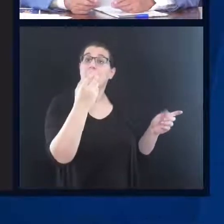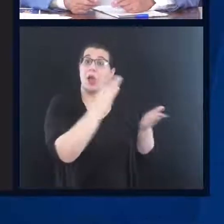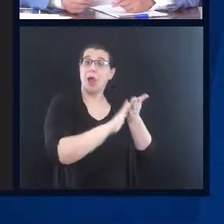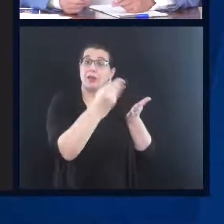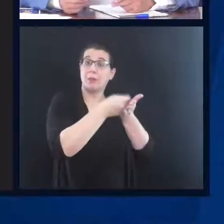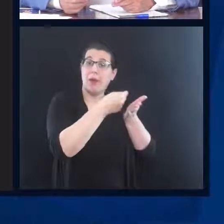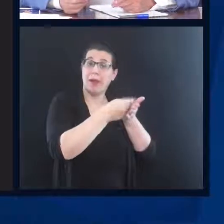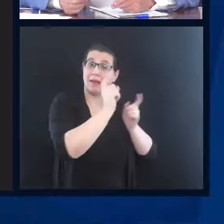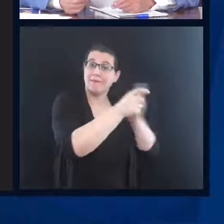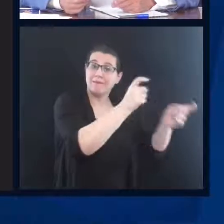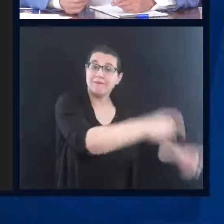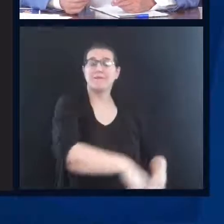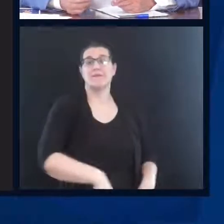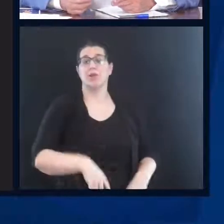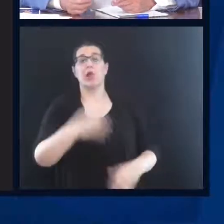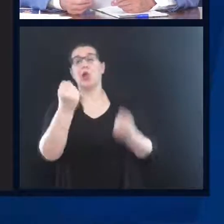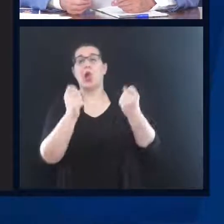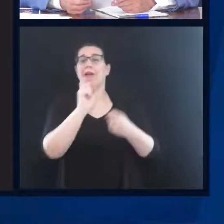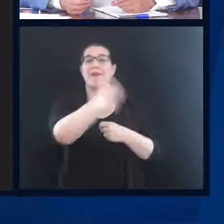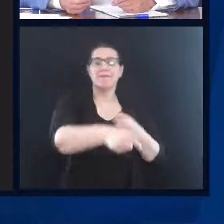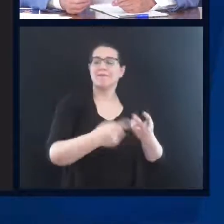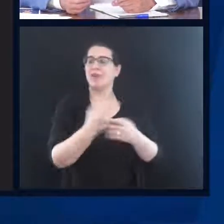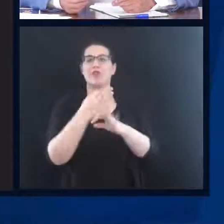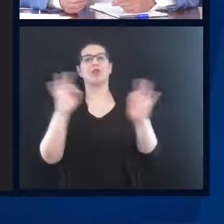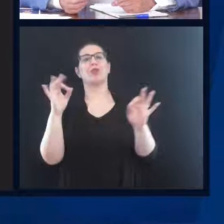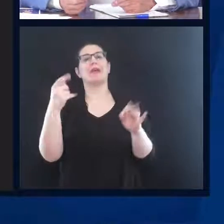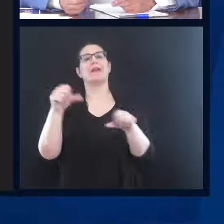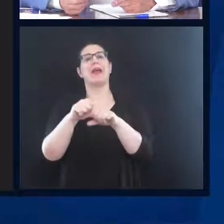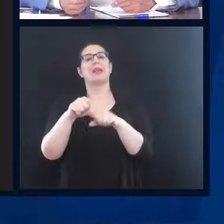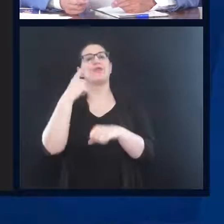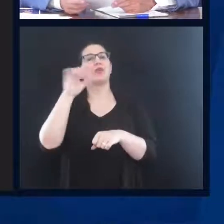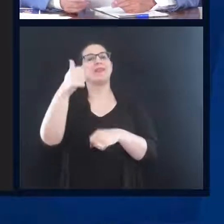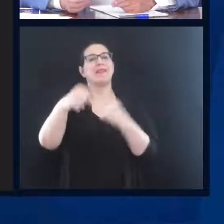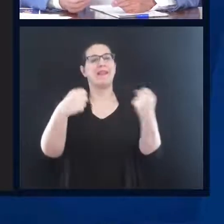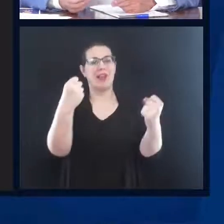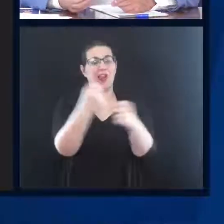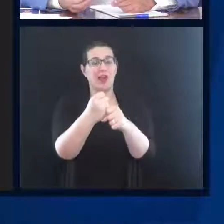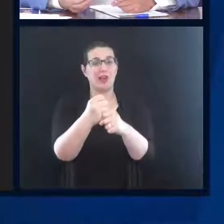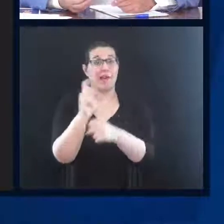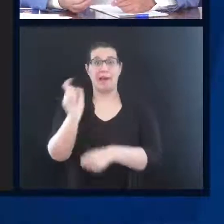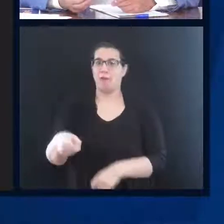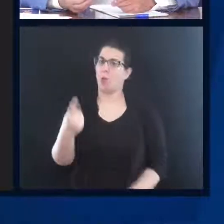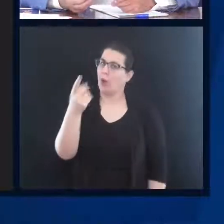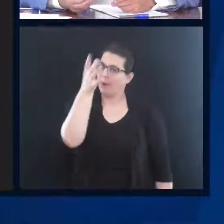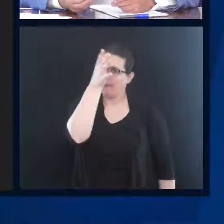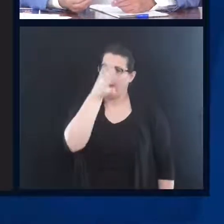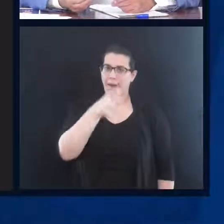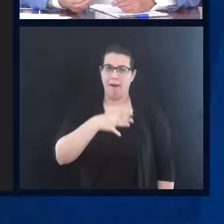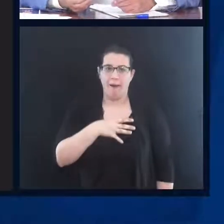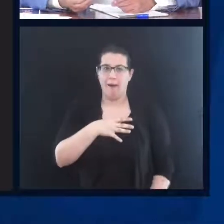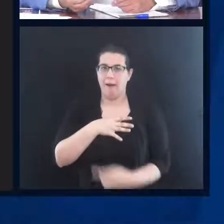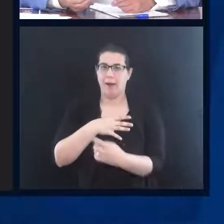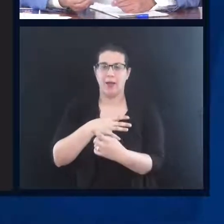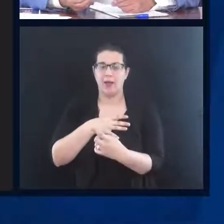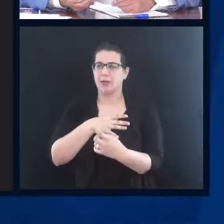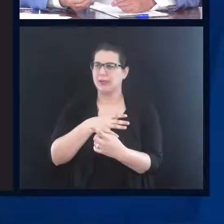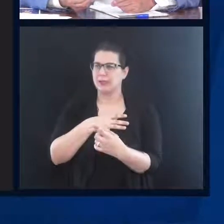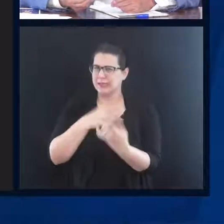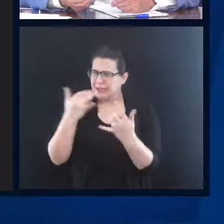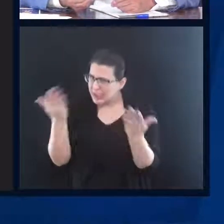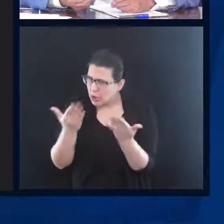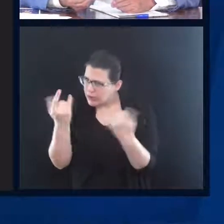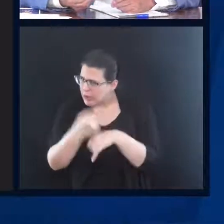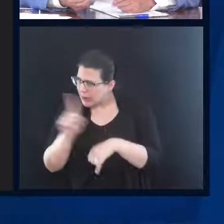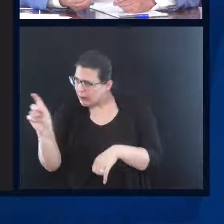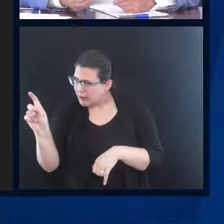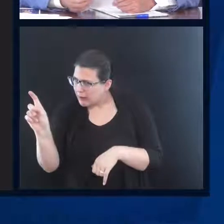a car and some free gas, you know, for 10 years to a gentleman that I don't know if he's with us today. Is he with us?